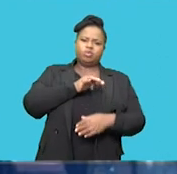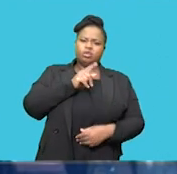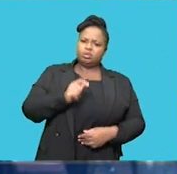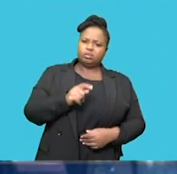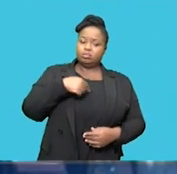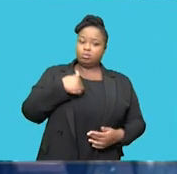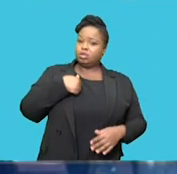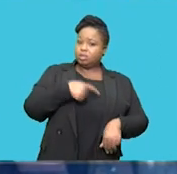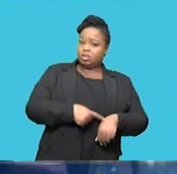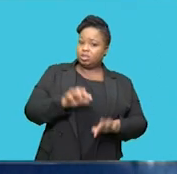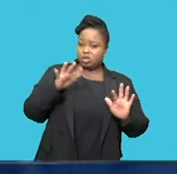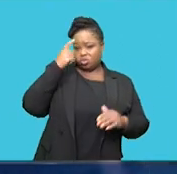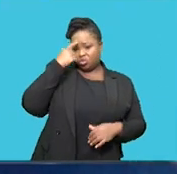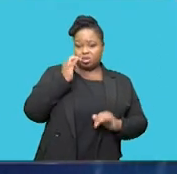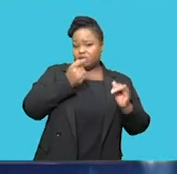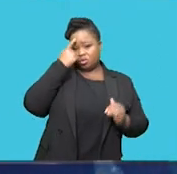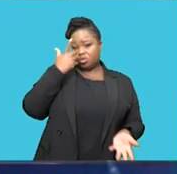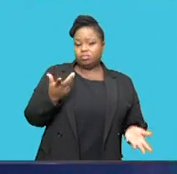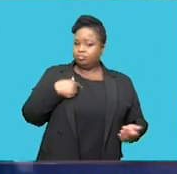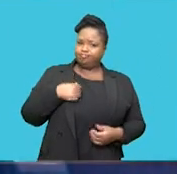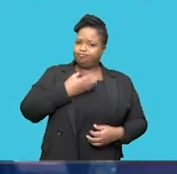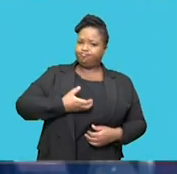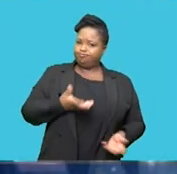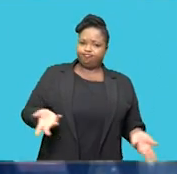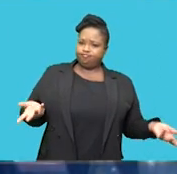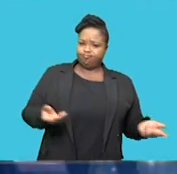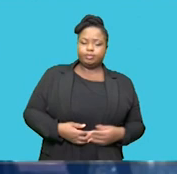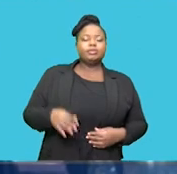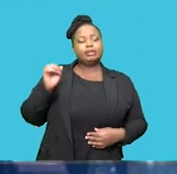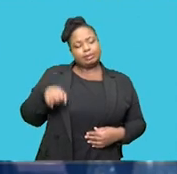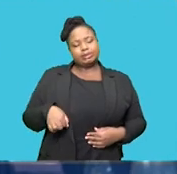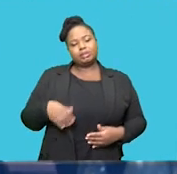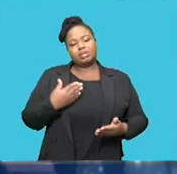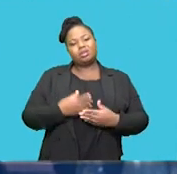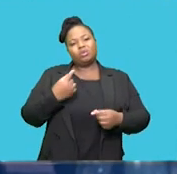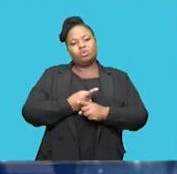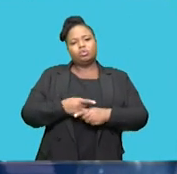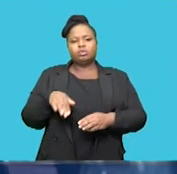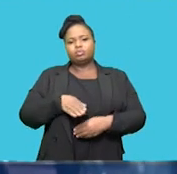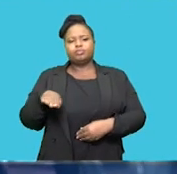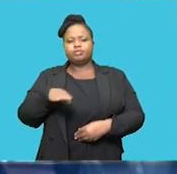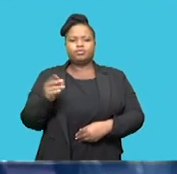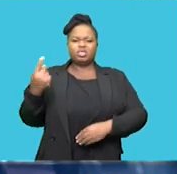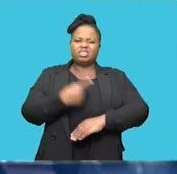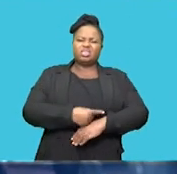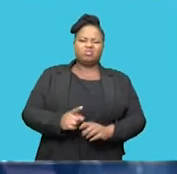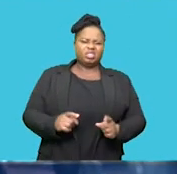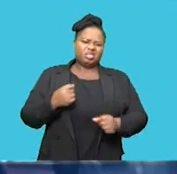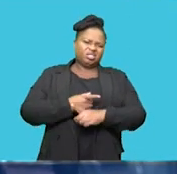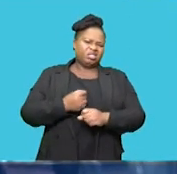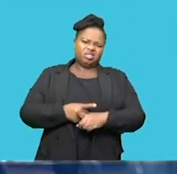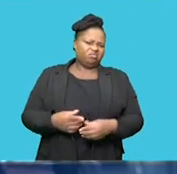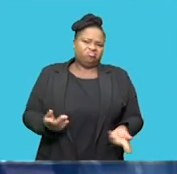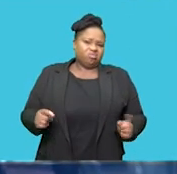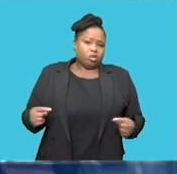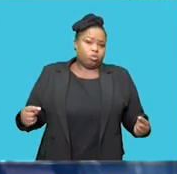my convenience. If it's 10 o'clock, 11 o'clock, I want to be comfortable. Yes, I can always just maneuver around during the daytime, but taxis are not